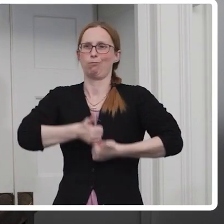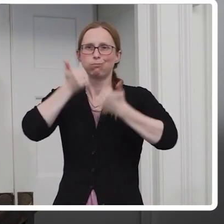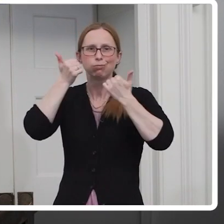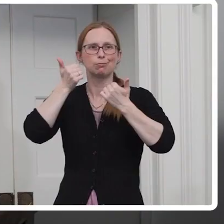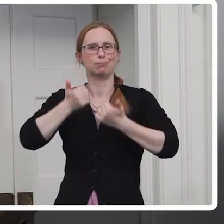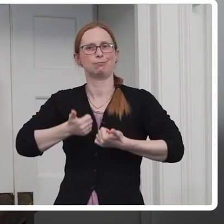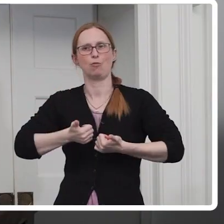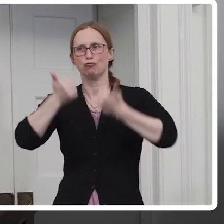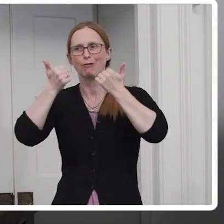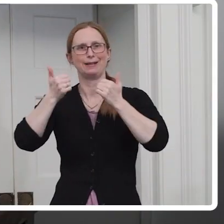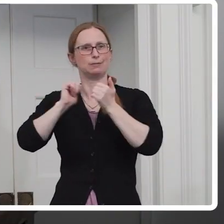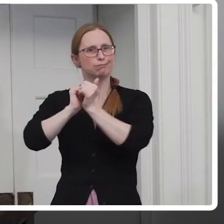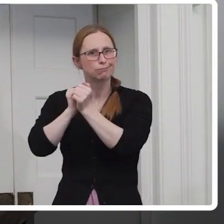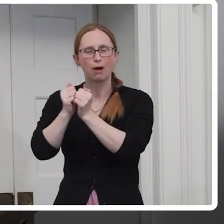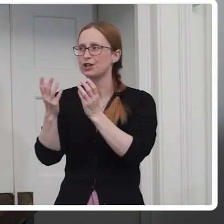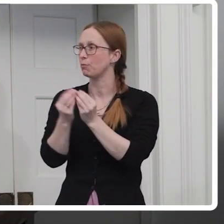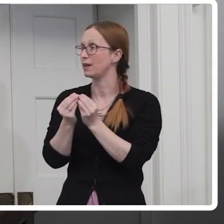why it was such a great partnership.